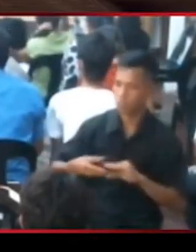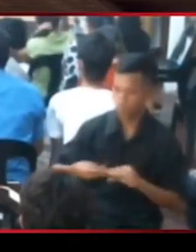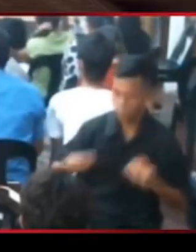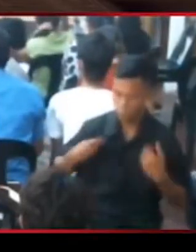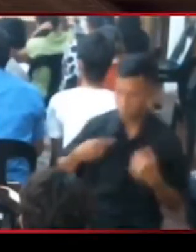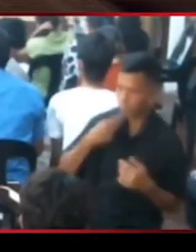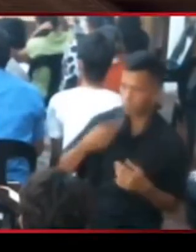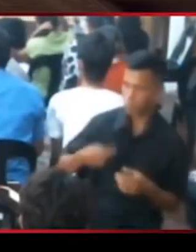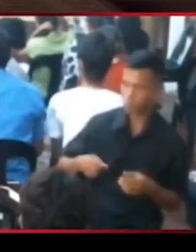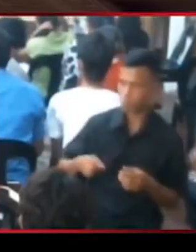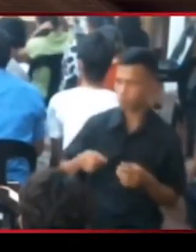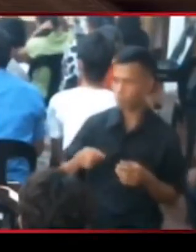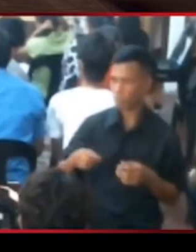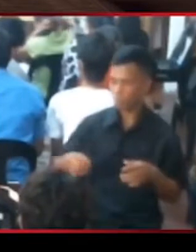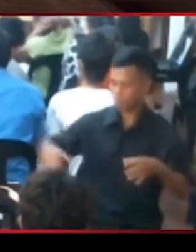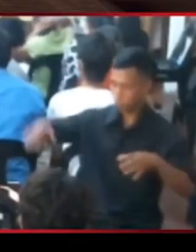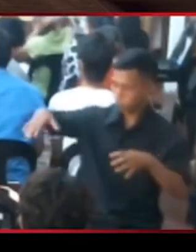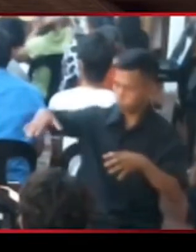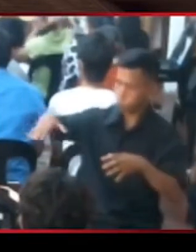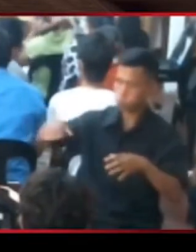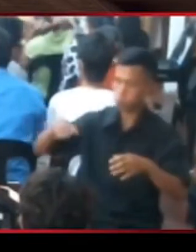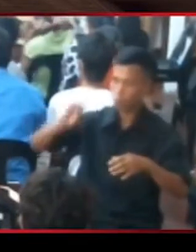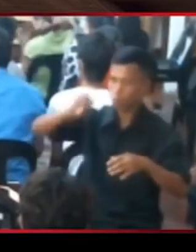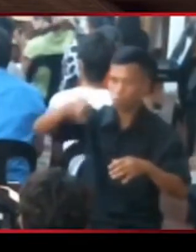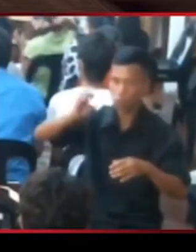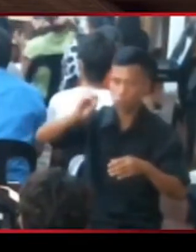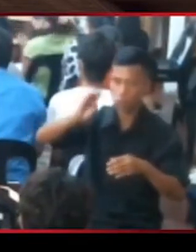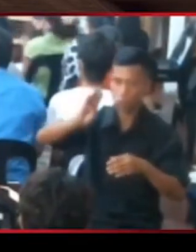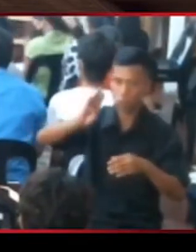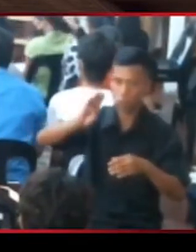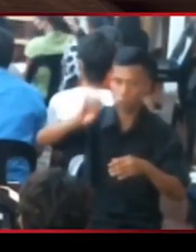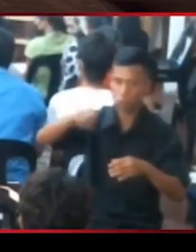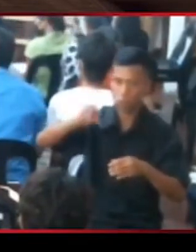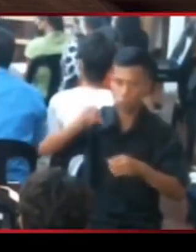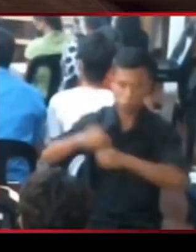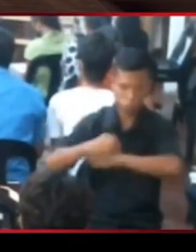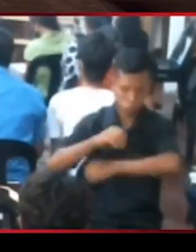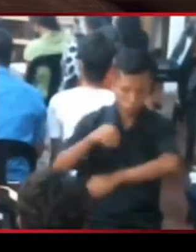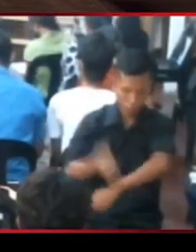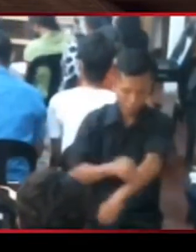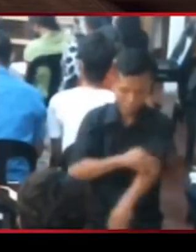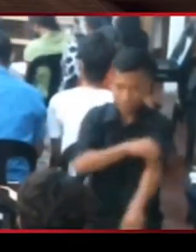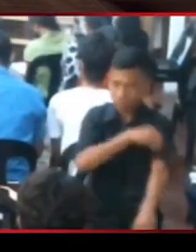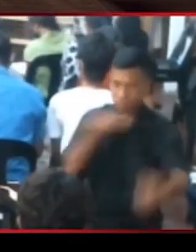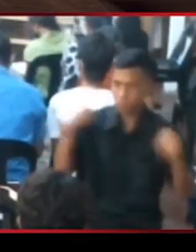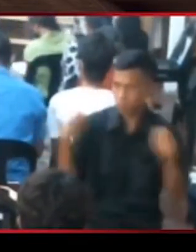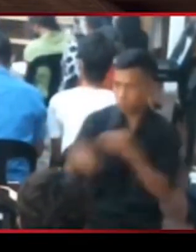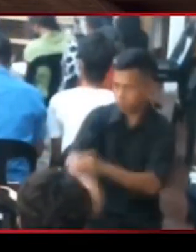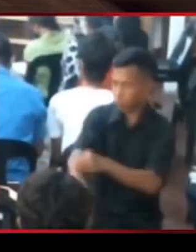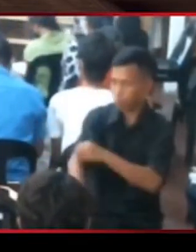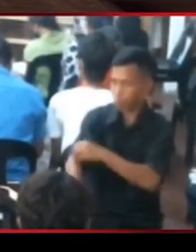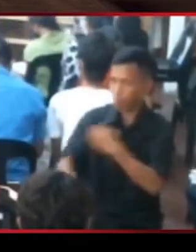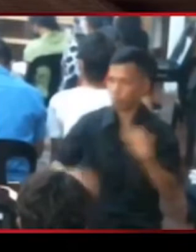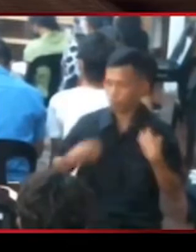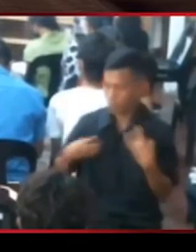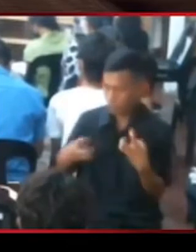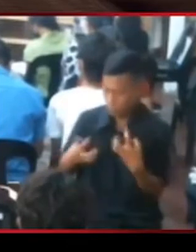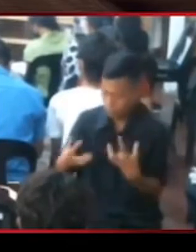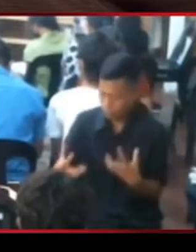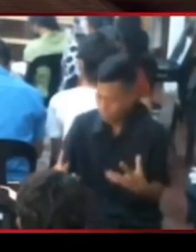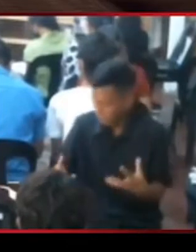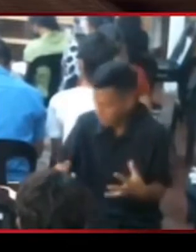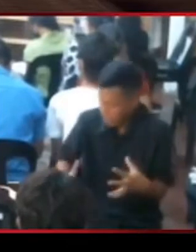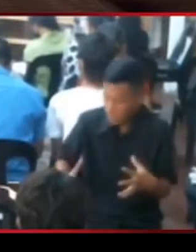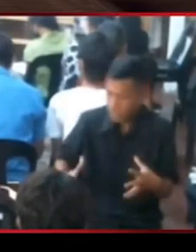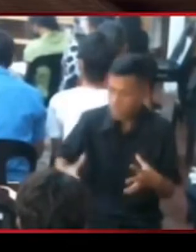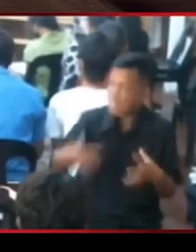with nothing, and I'll leave with nothing. The other day I was talking to a Christian family, and I